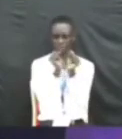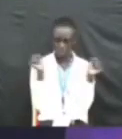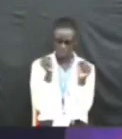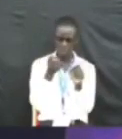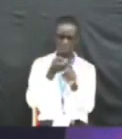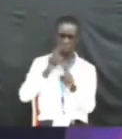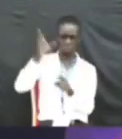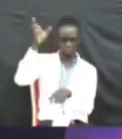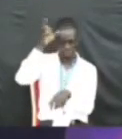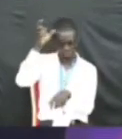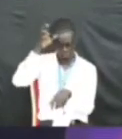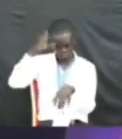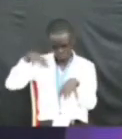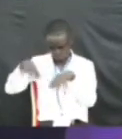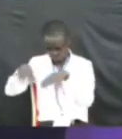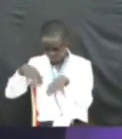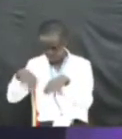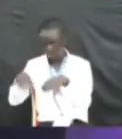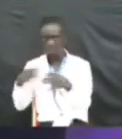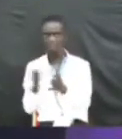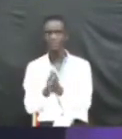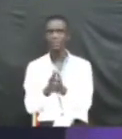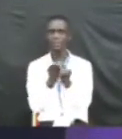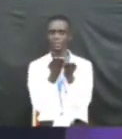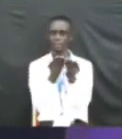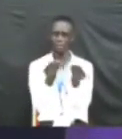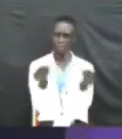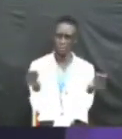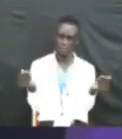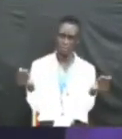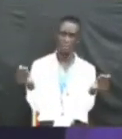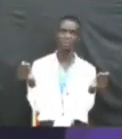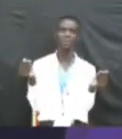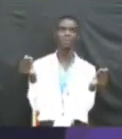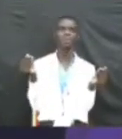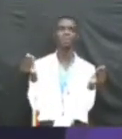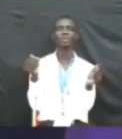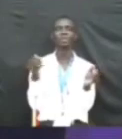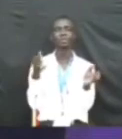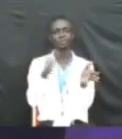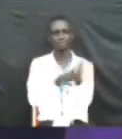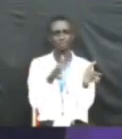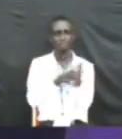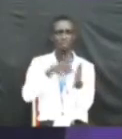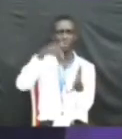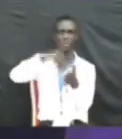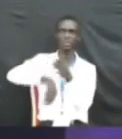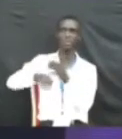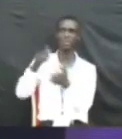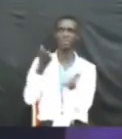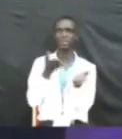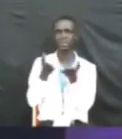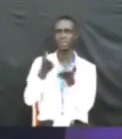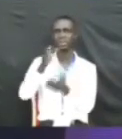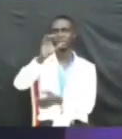miracles, a few of which have been documented in section